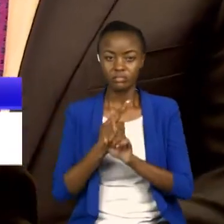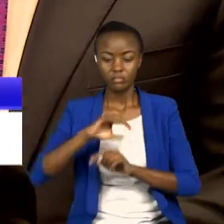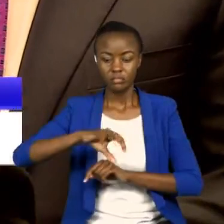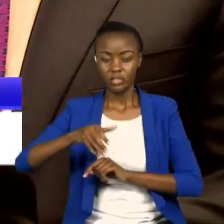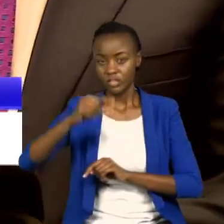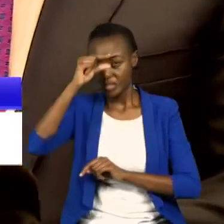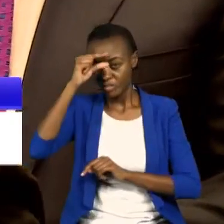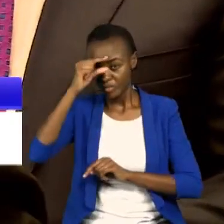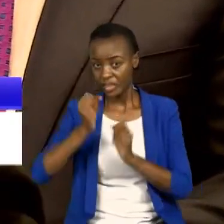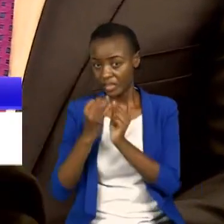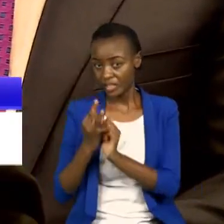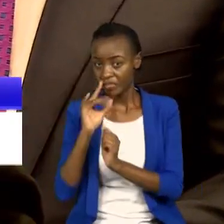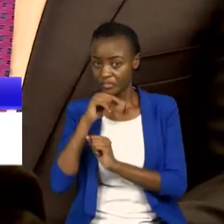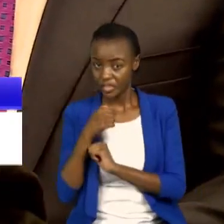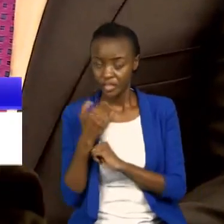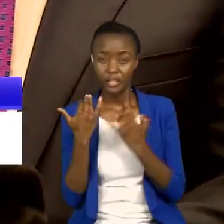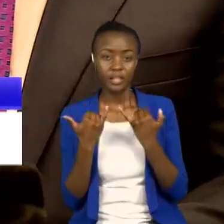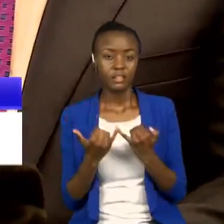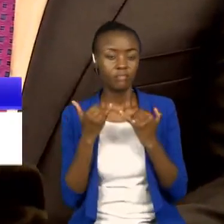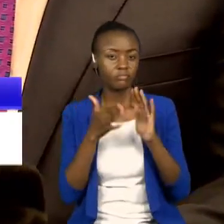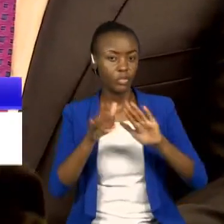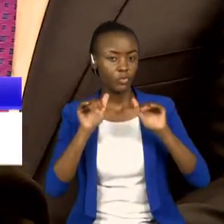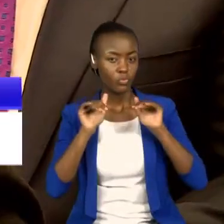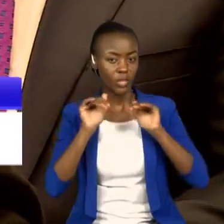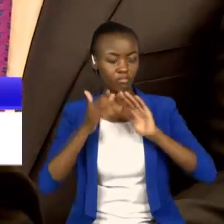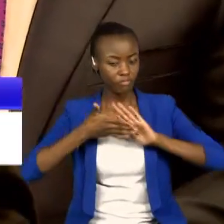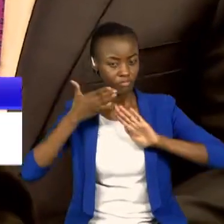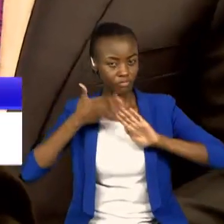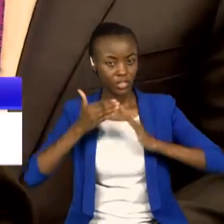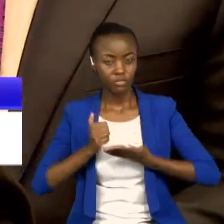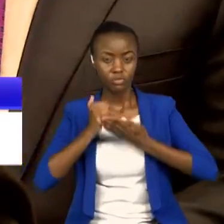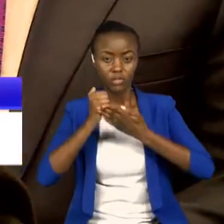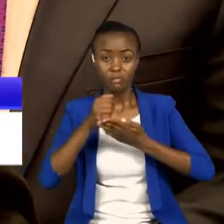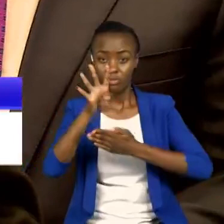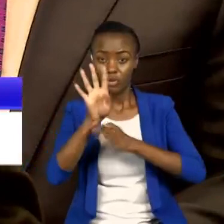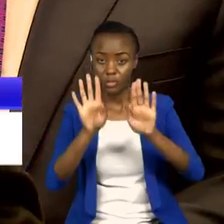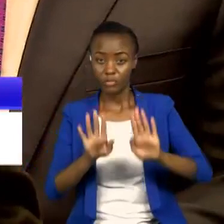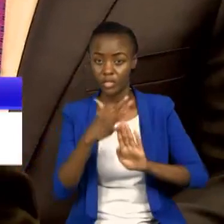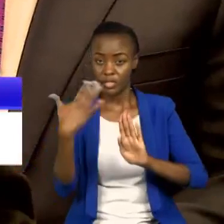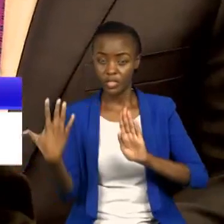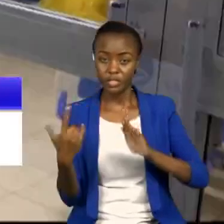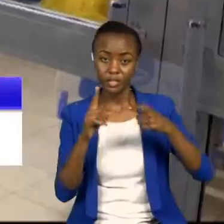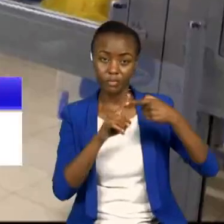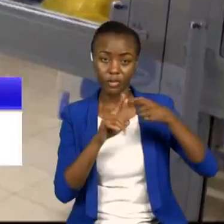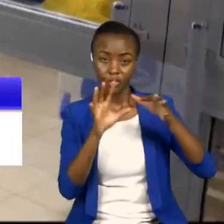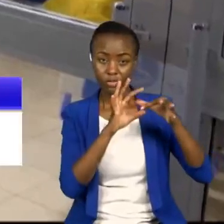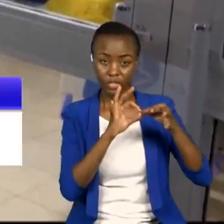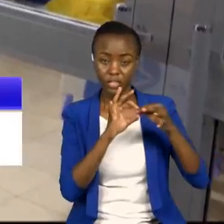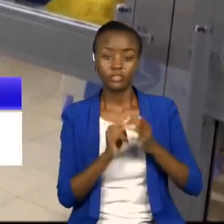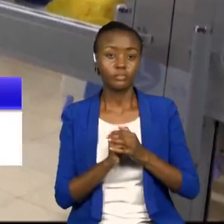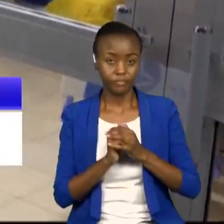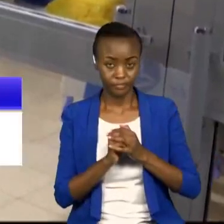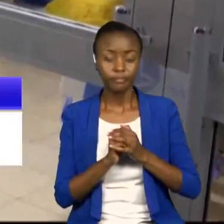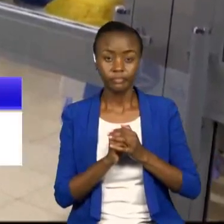13 counties, and we are mounting a response that is focusing on 4 key measures, of that being coordination. At a time when